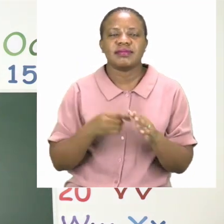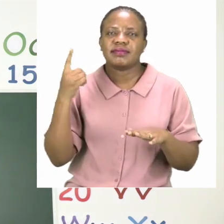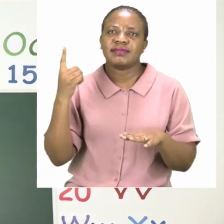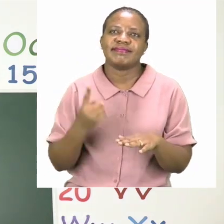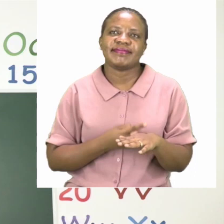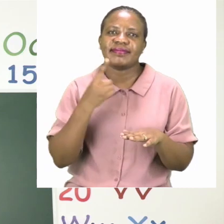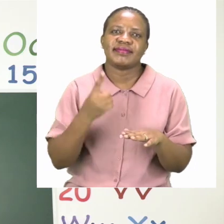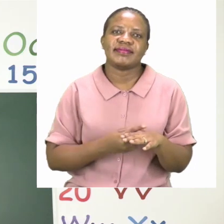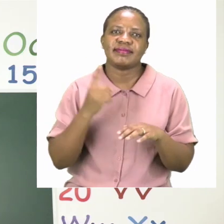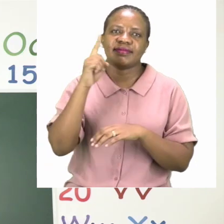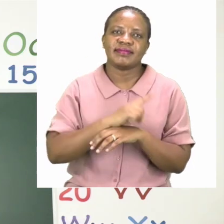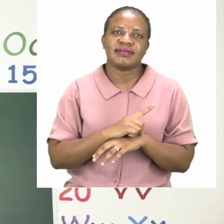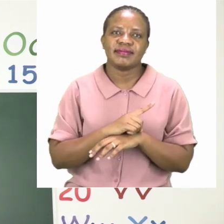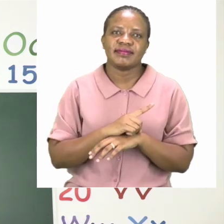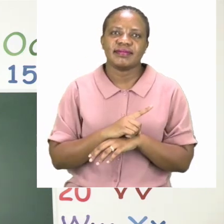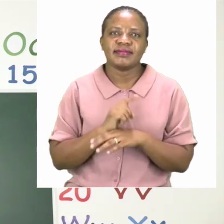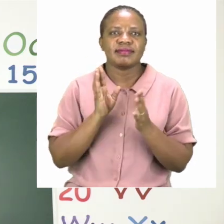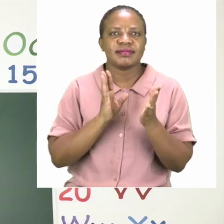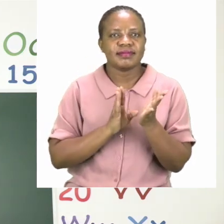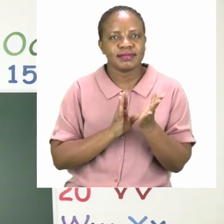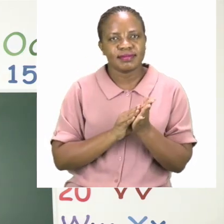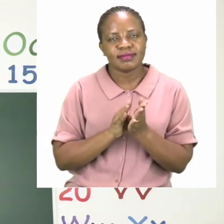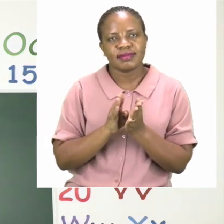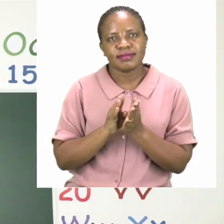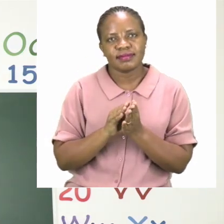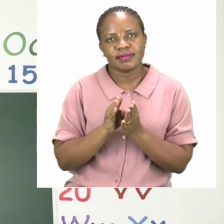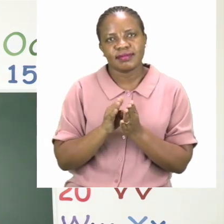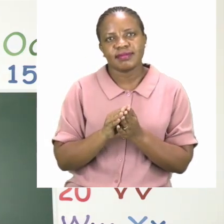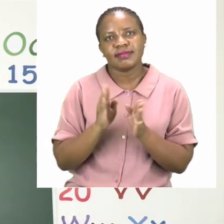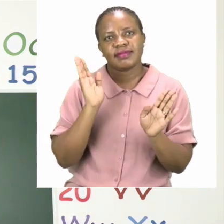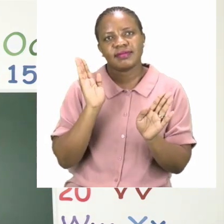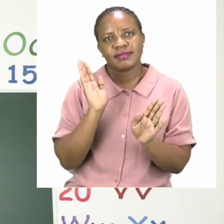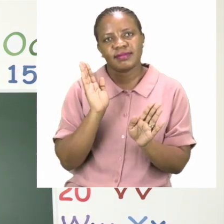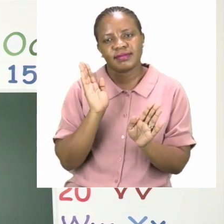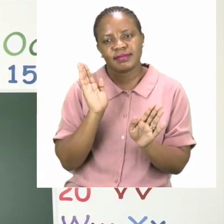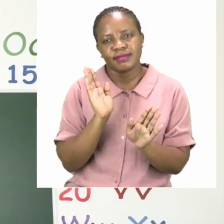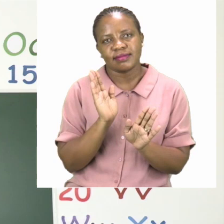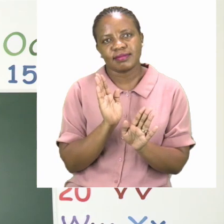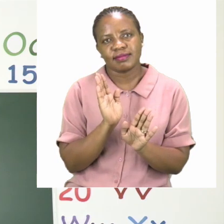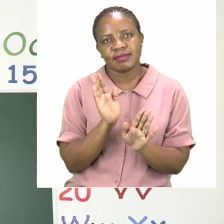Sanitize every day so the germs can stay